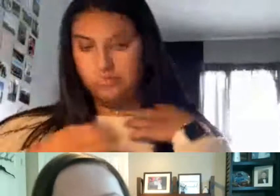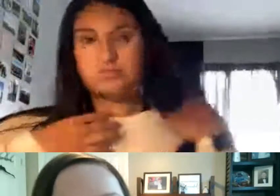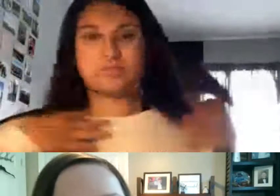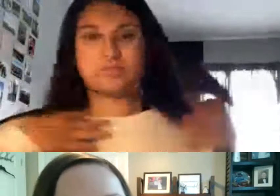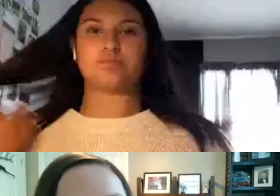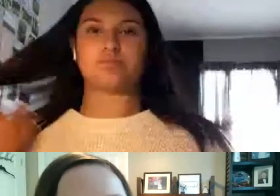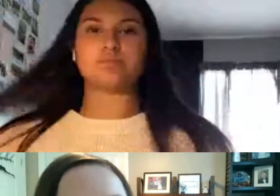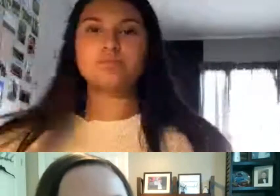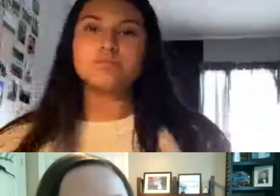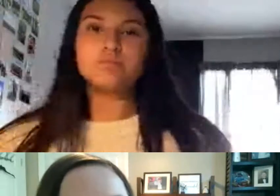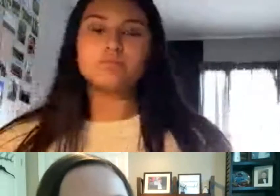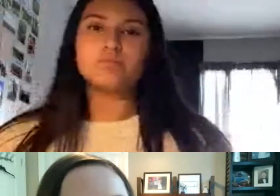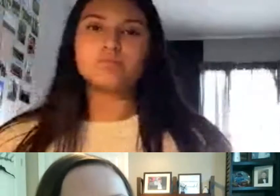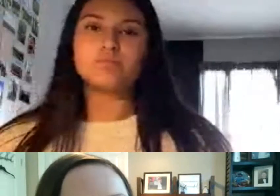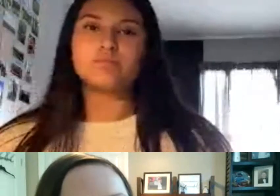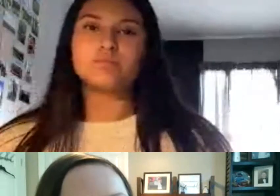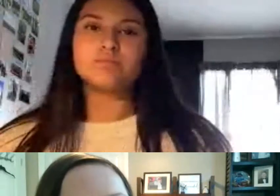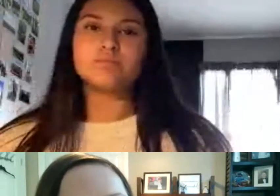Maddie Blankenship.